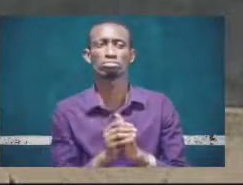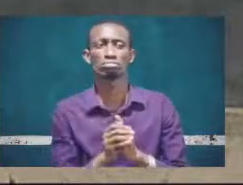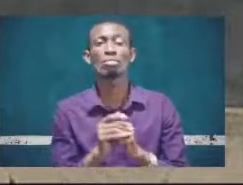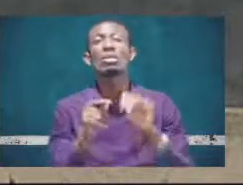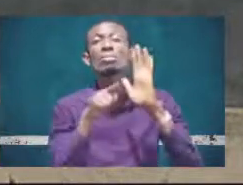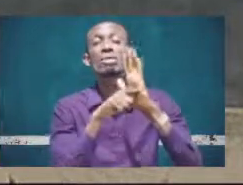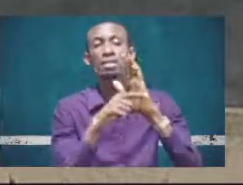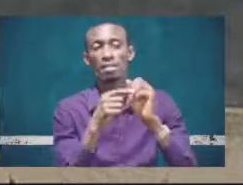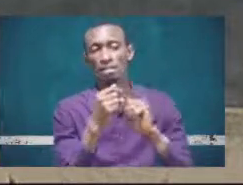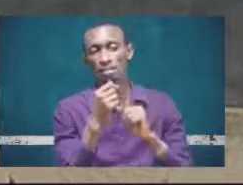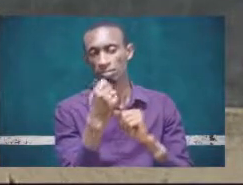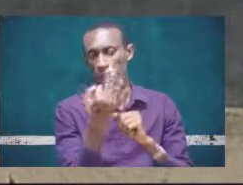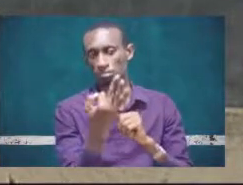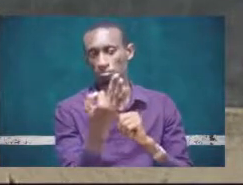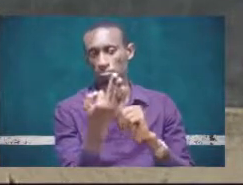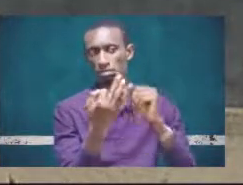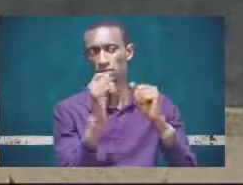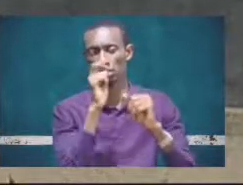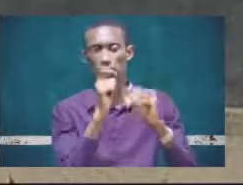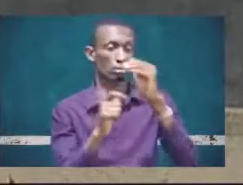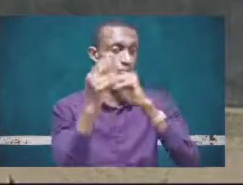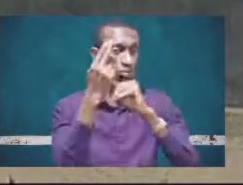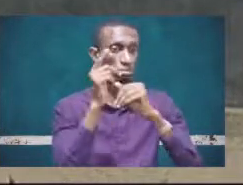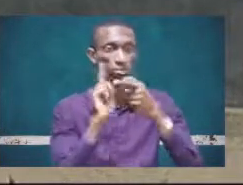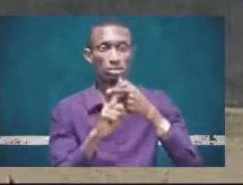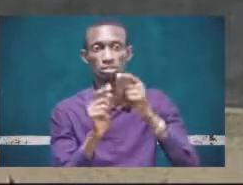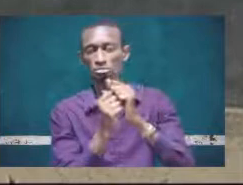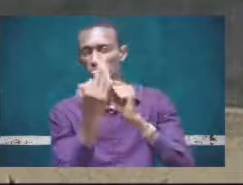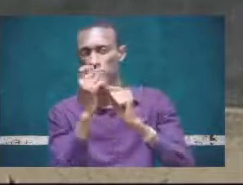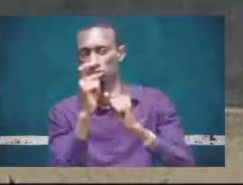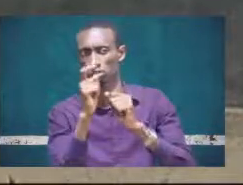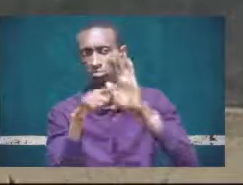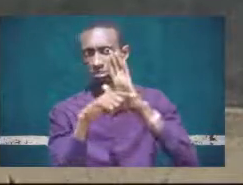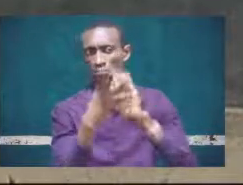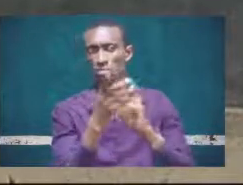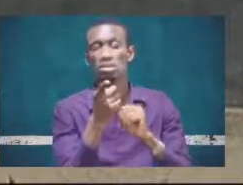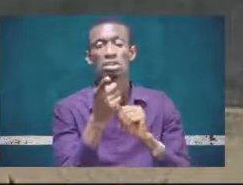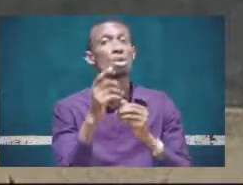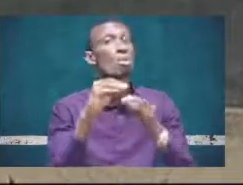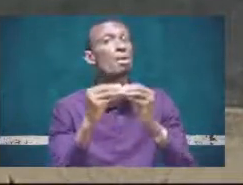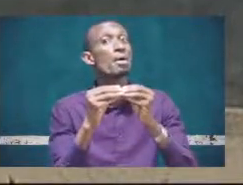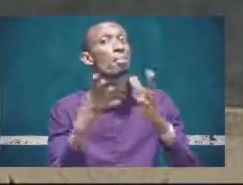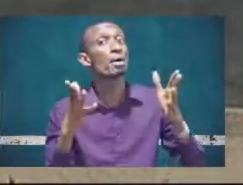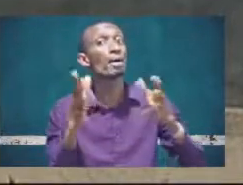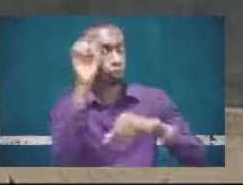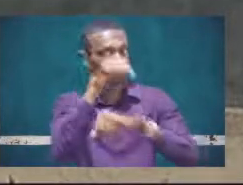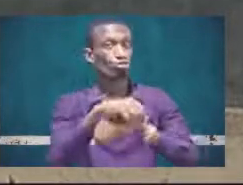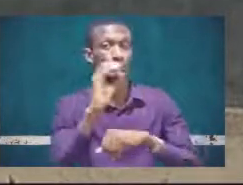squared plus 13x minus 4, which is greater than